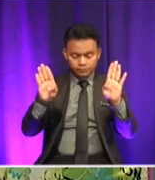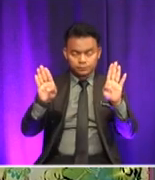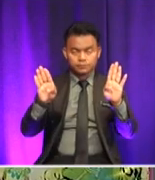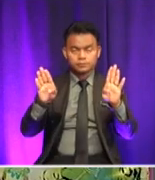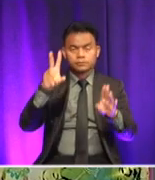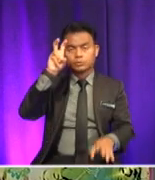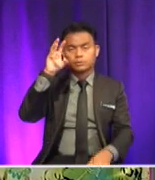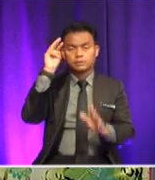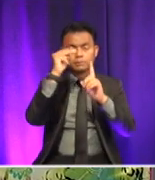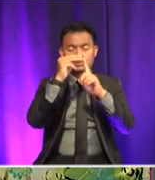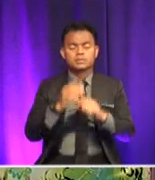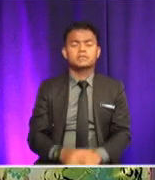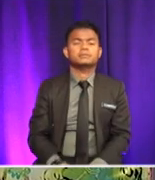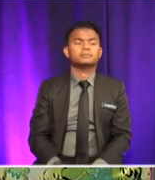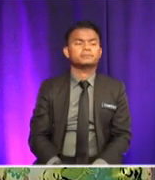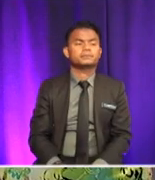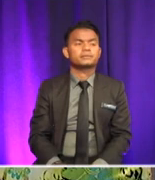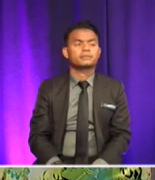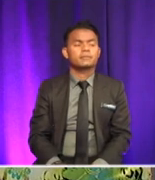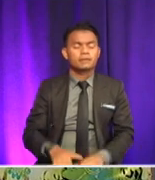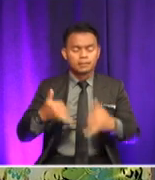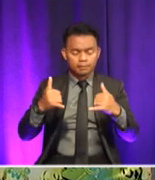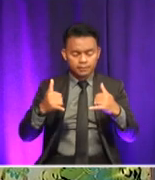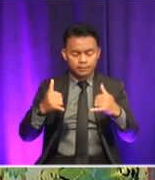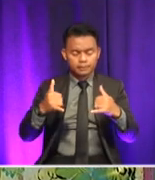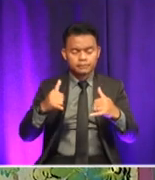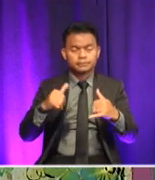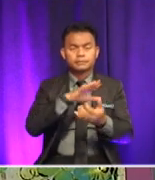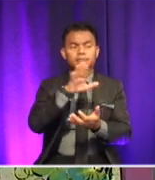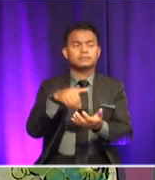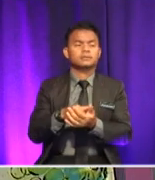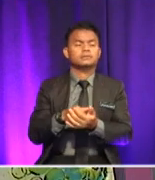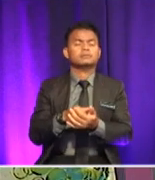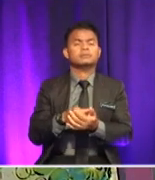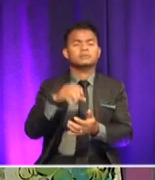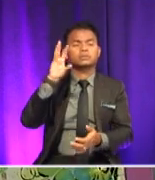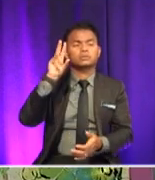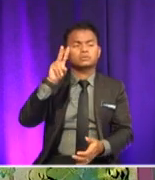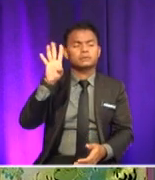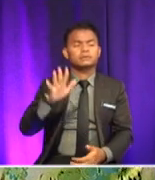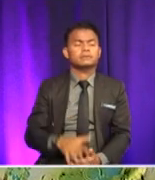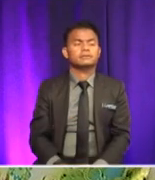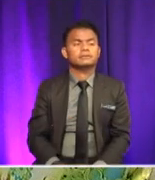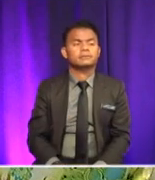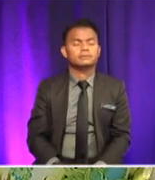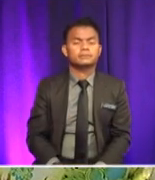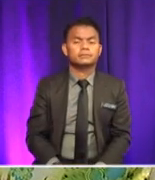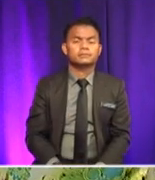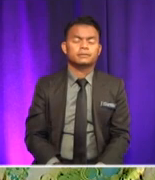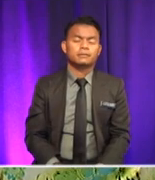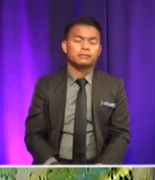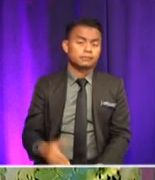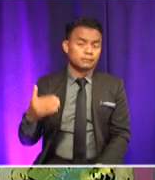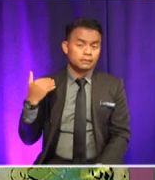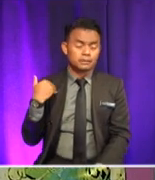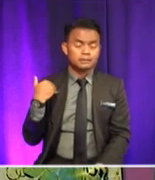Mm. So, play around 25. Don't go above that. Okay, 20. Play because around you still have minutes. Other essays to write.